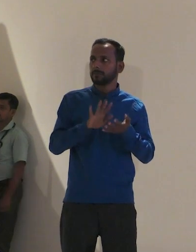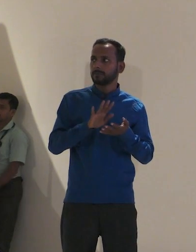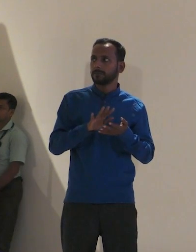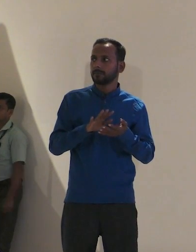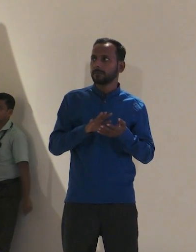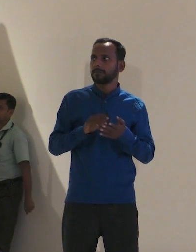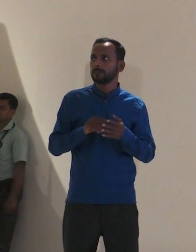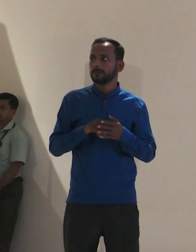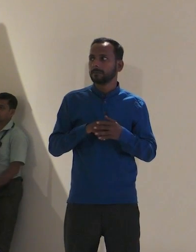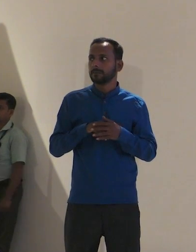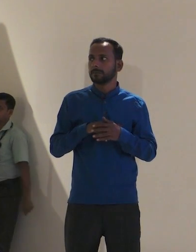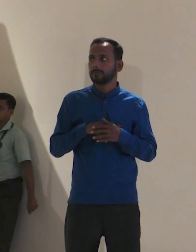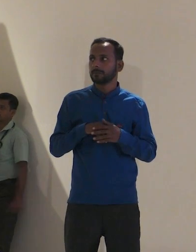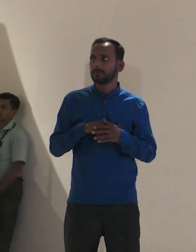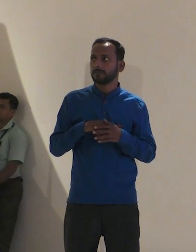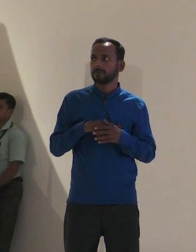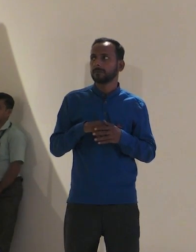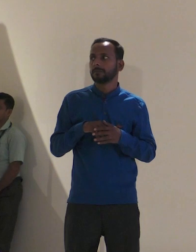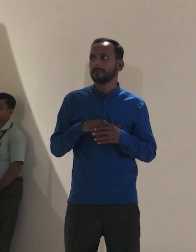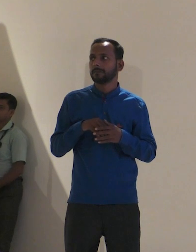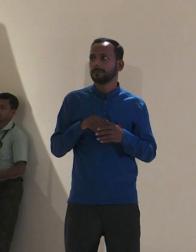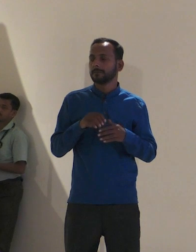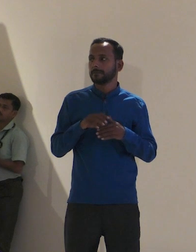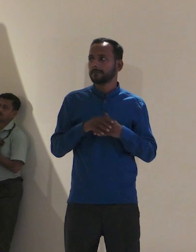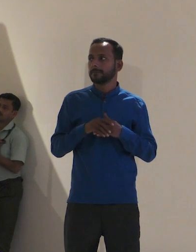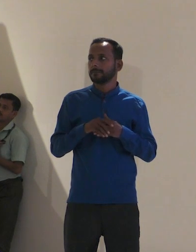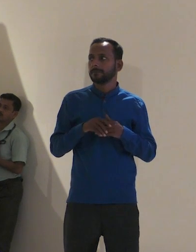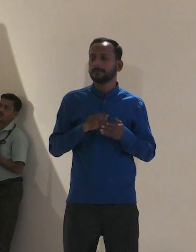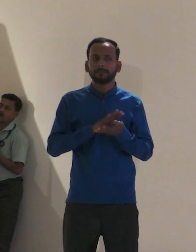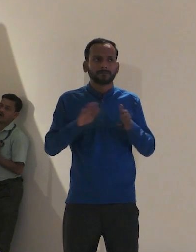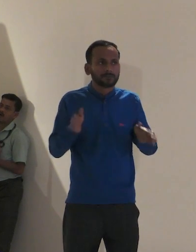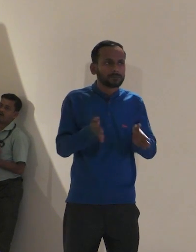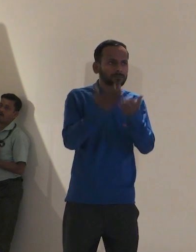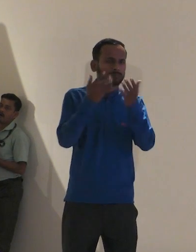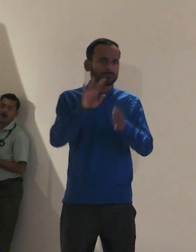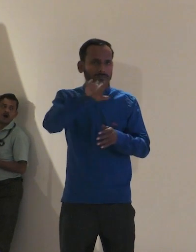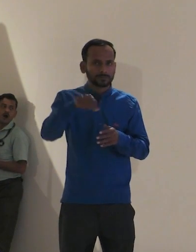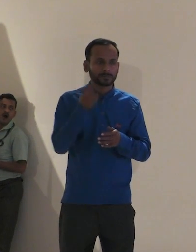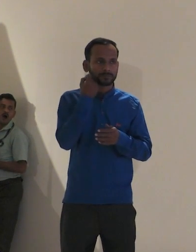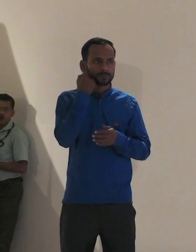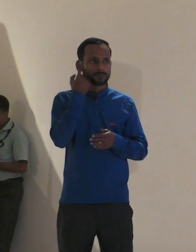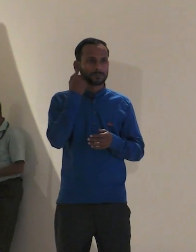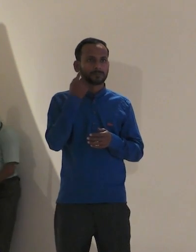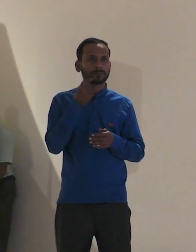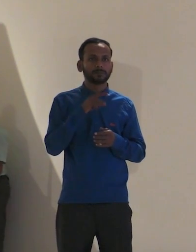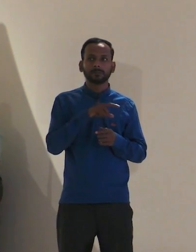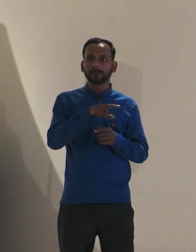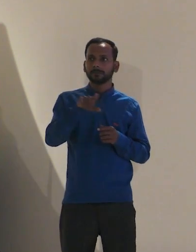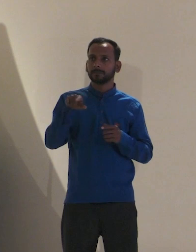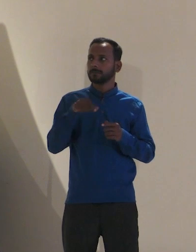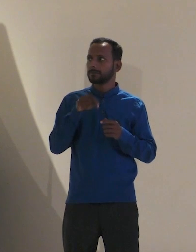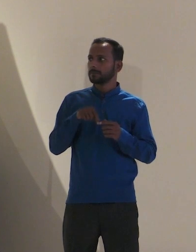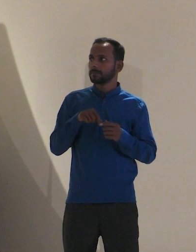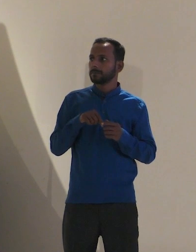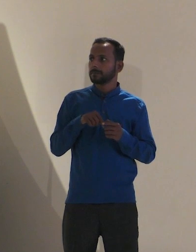of attacks that were made on the faces of those statues. So I just wanted to understand, in context of these cities, could this have been